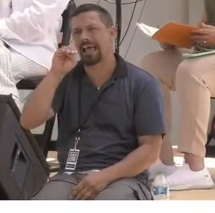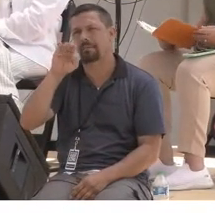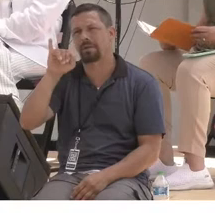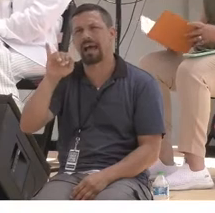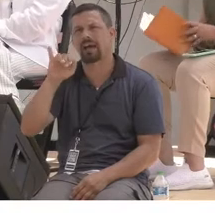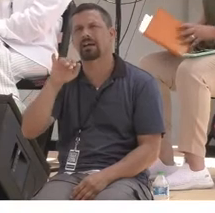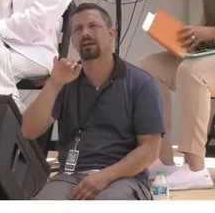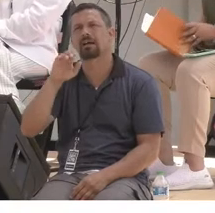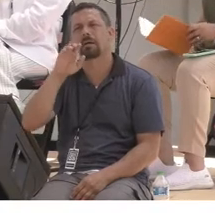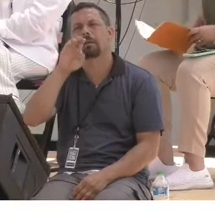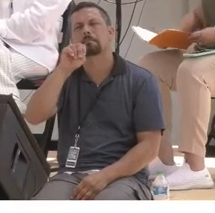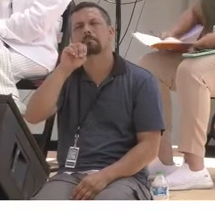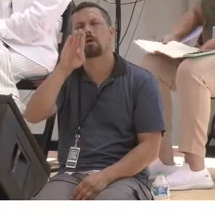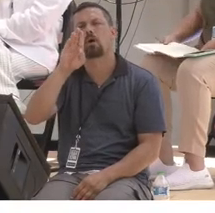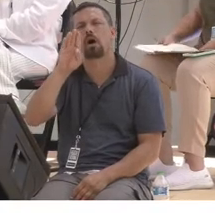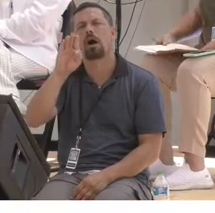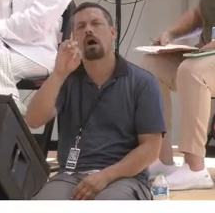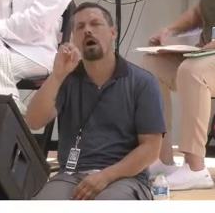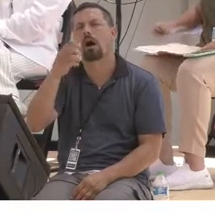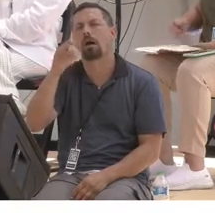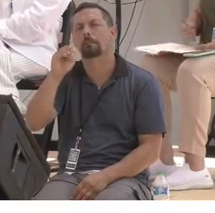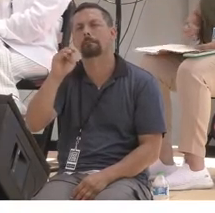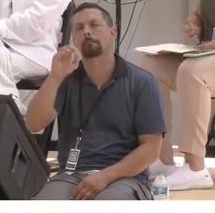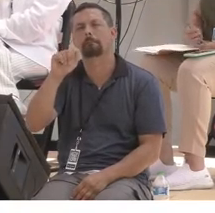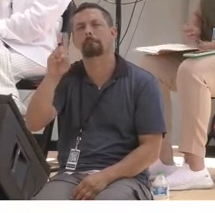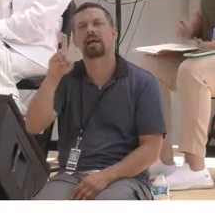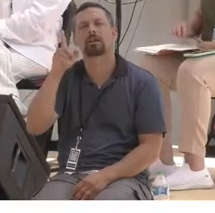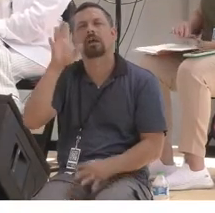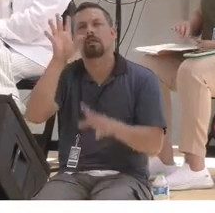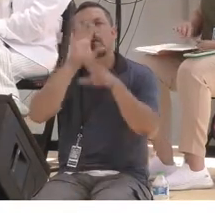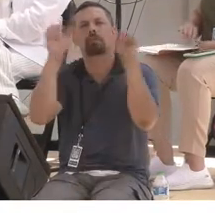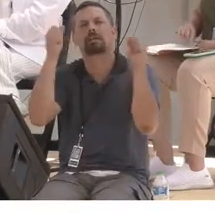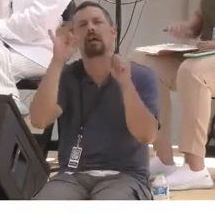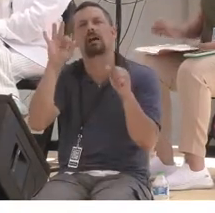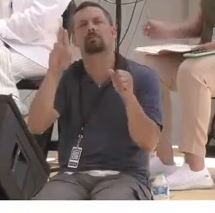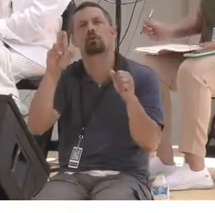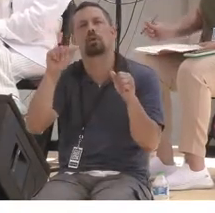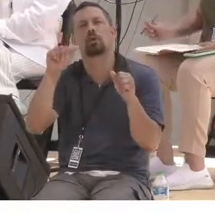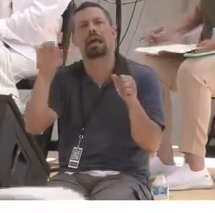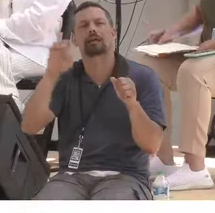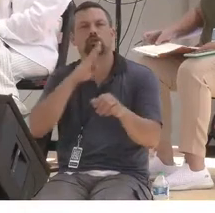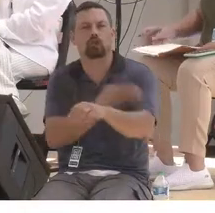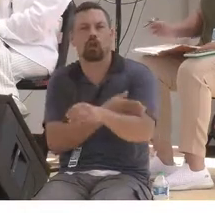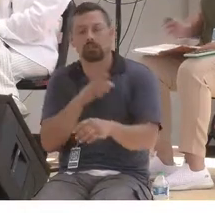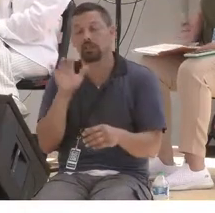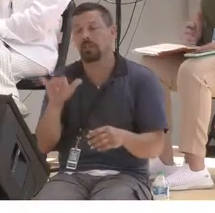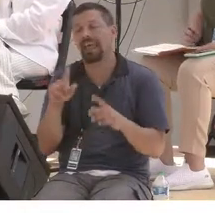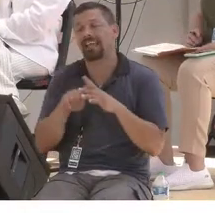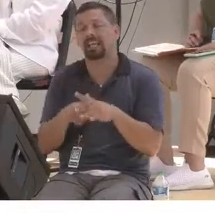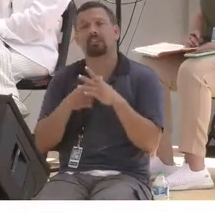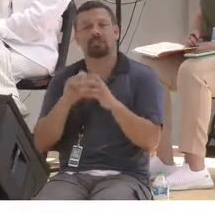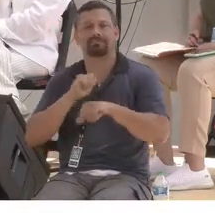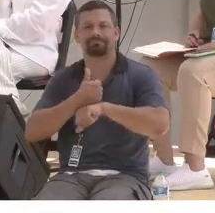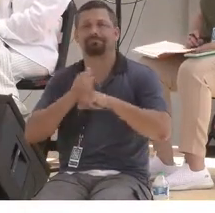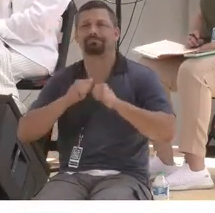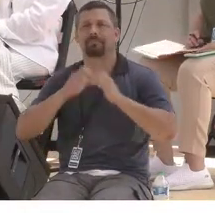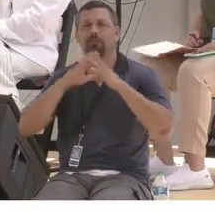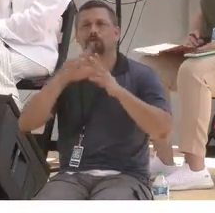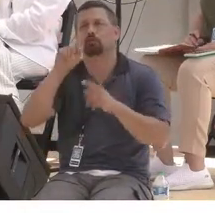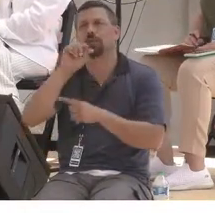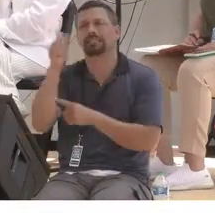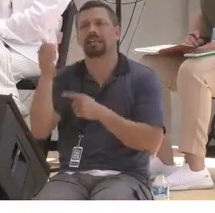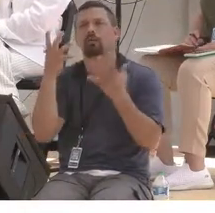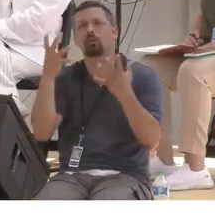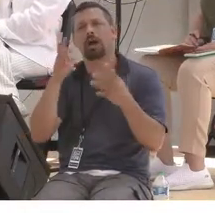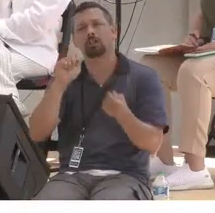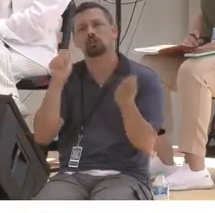bin Mohammed bin Zayed Initiative, which is the president of the UAE's daughter. And the initiative started in 2010 when she wanted to make a change in the